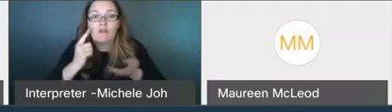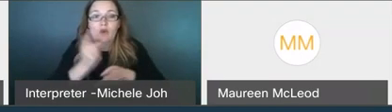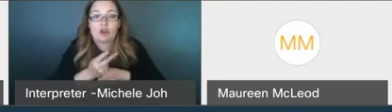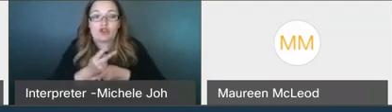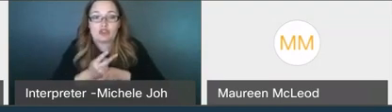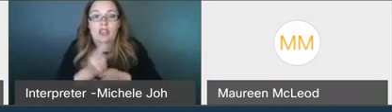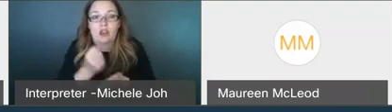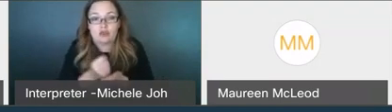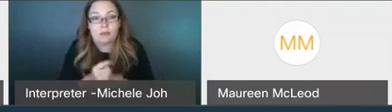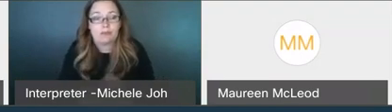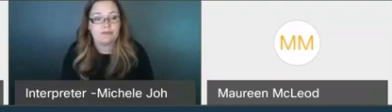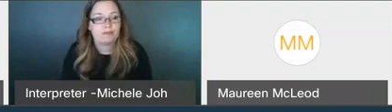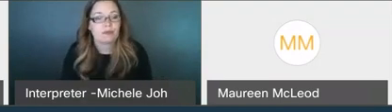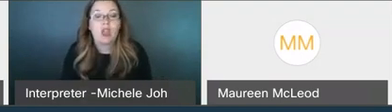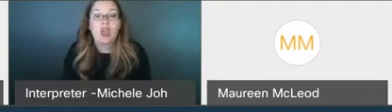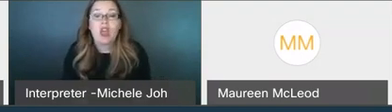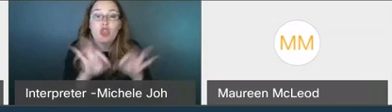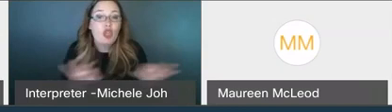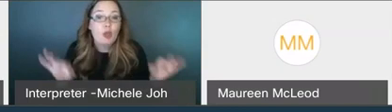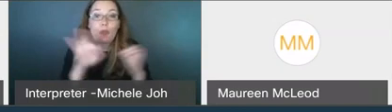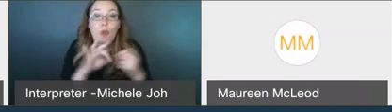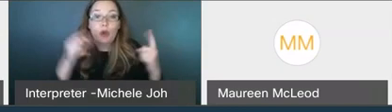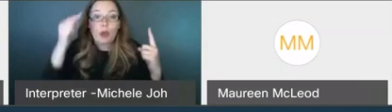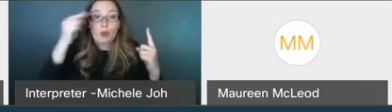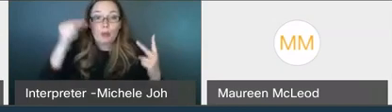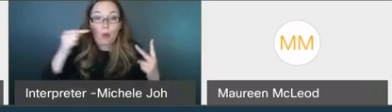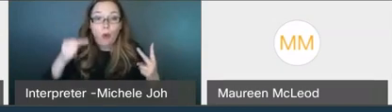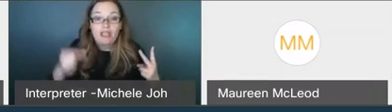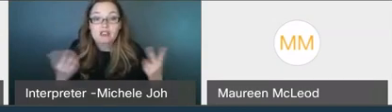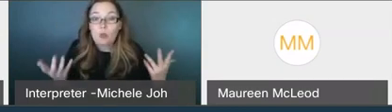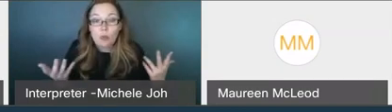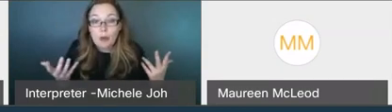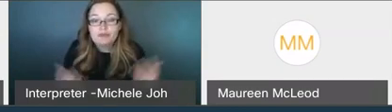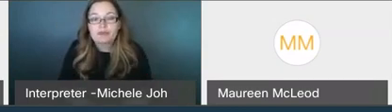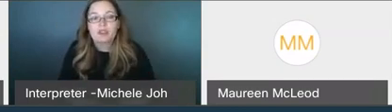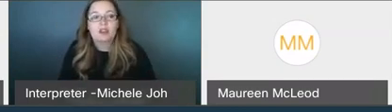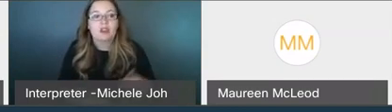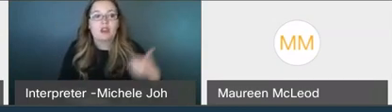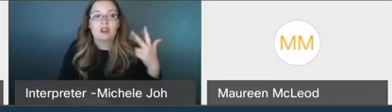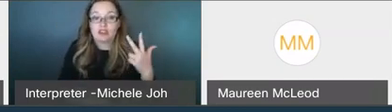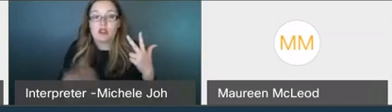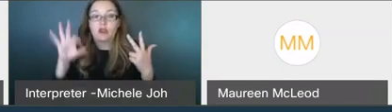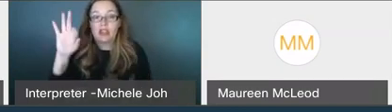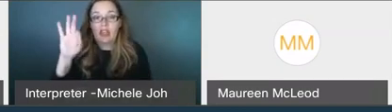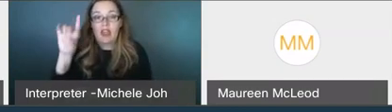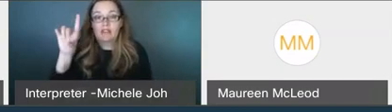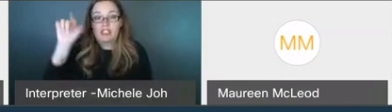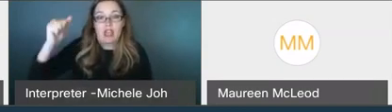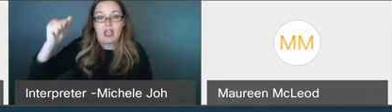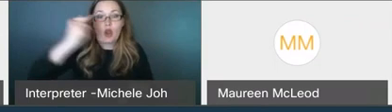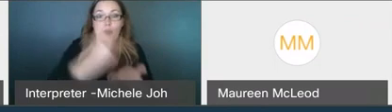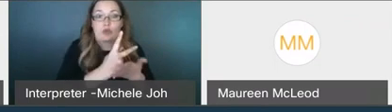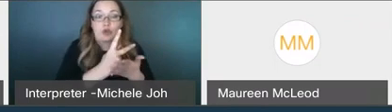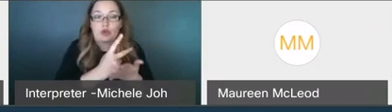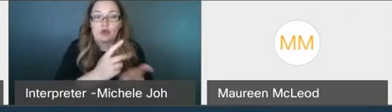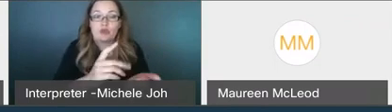So the take-home points I have for you today are that there are 3 FDA-approved medications for MAT for